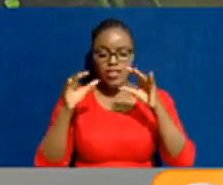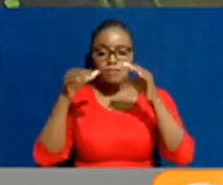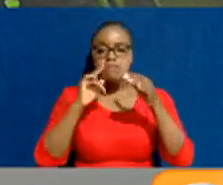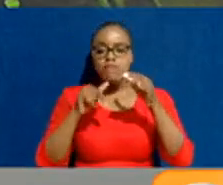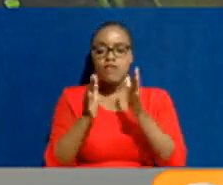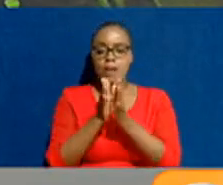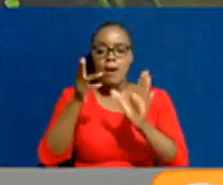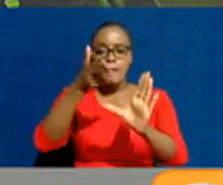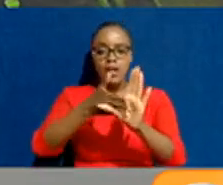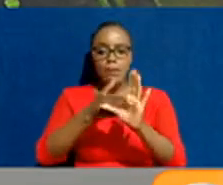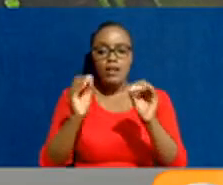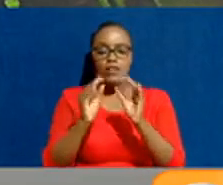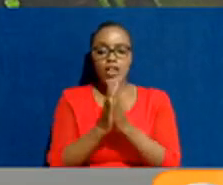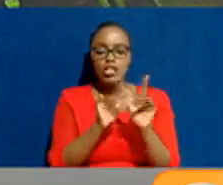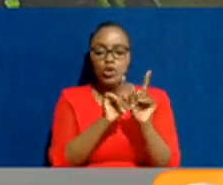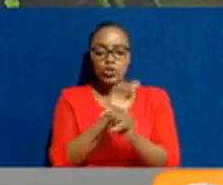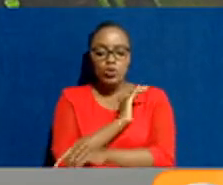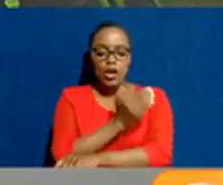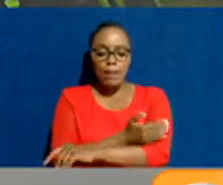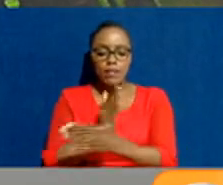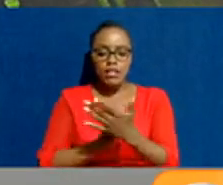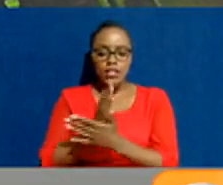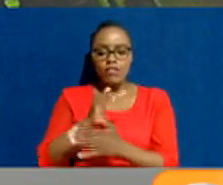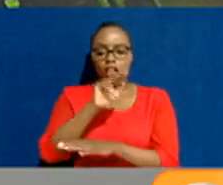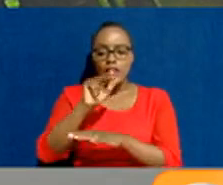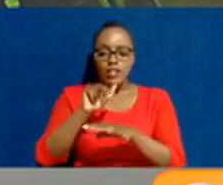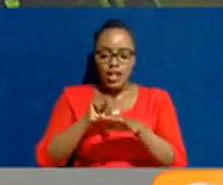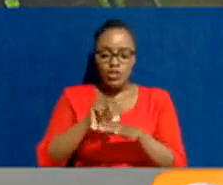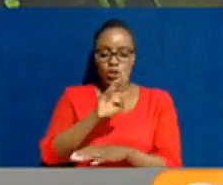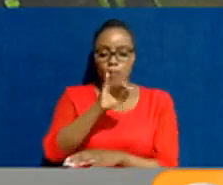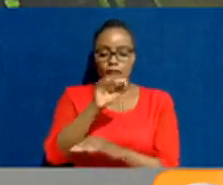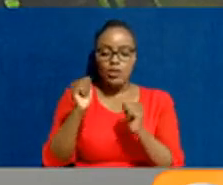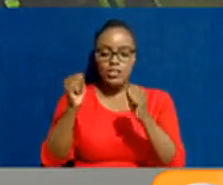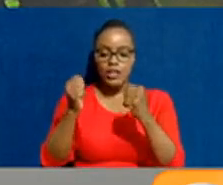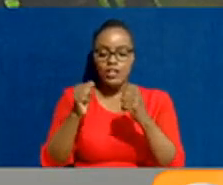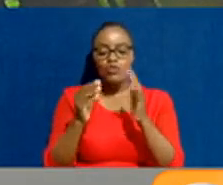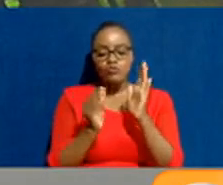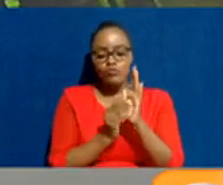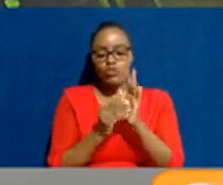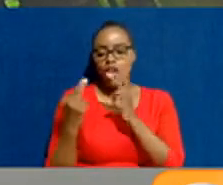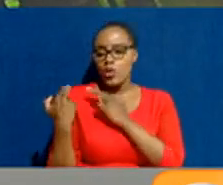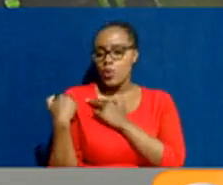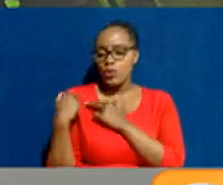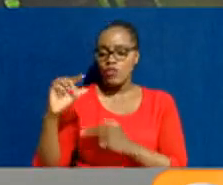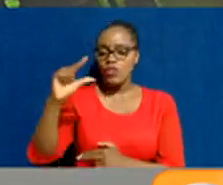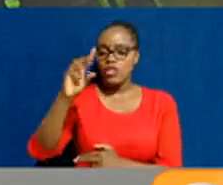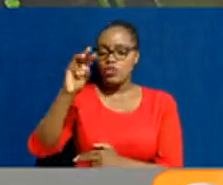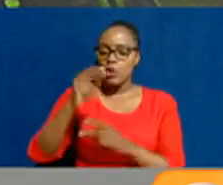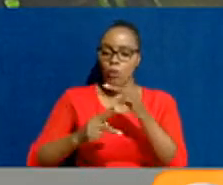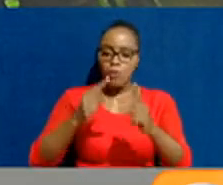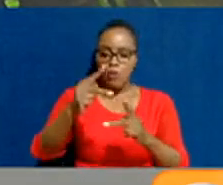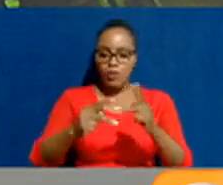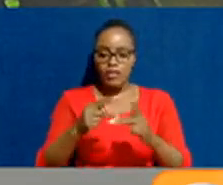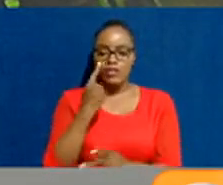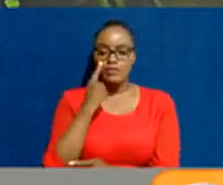of public participation and lack of capacity by the National Biosafety Authority to execute a regulatory role on GMOs processes.